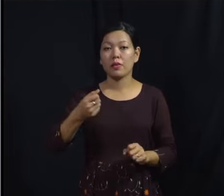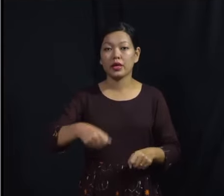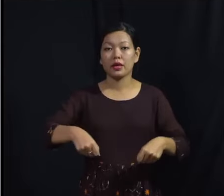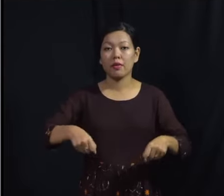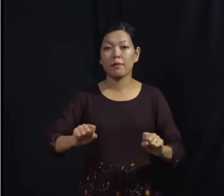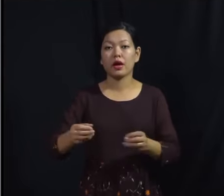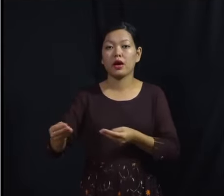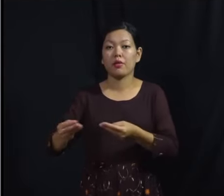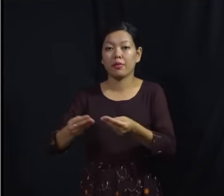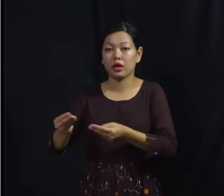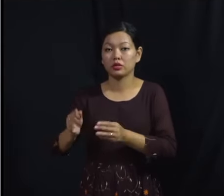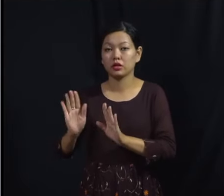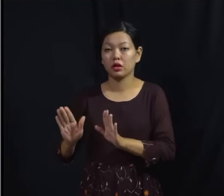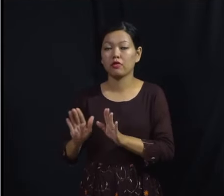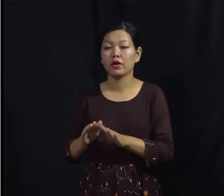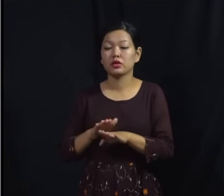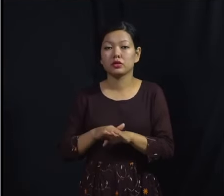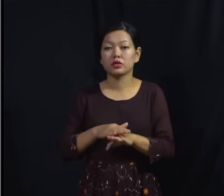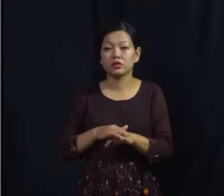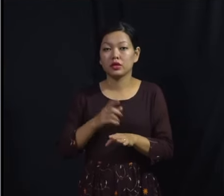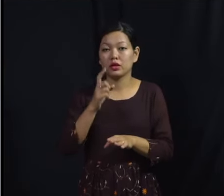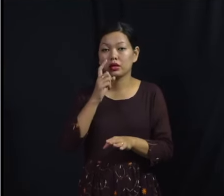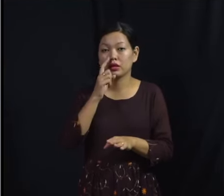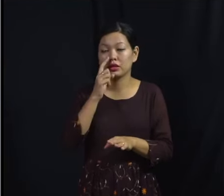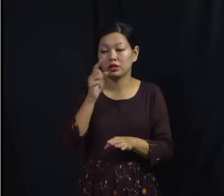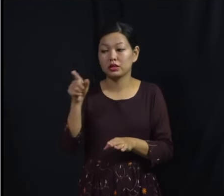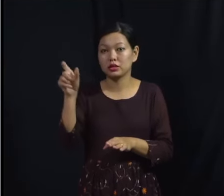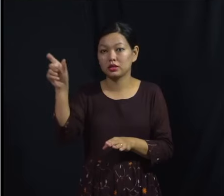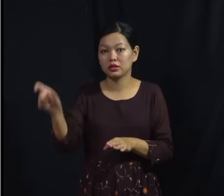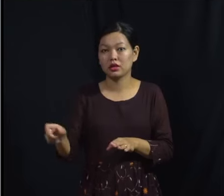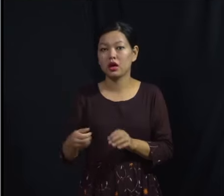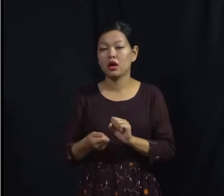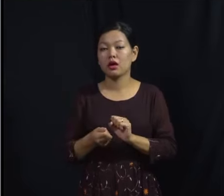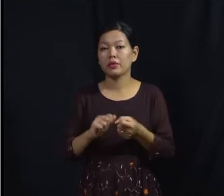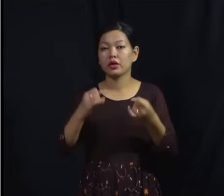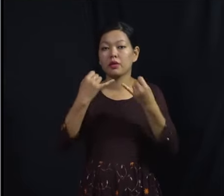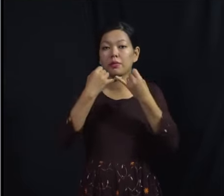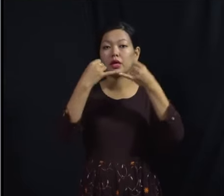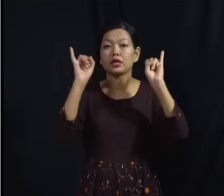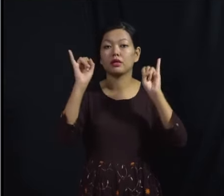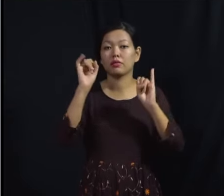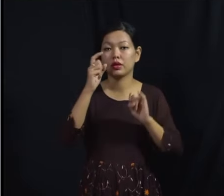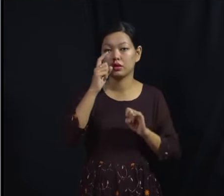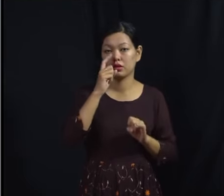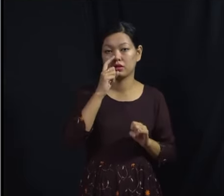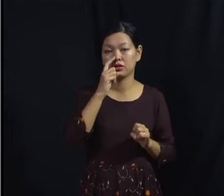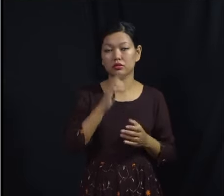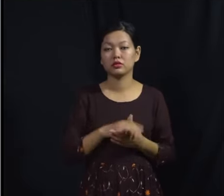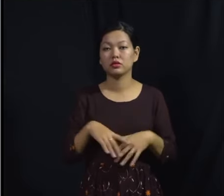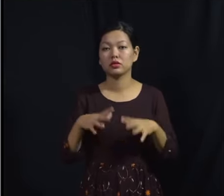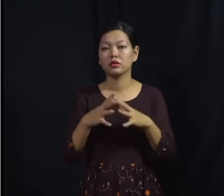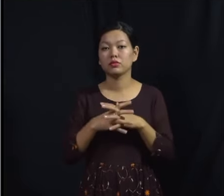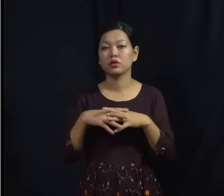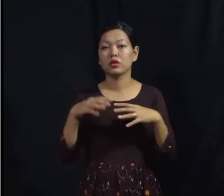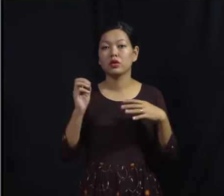an independent woman. Now, Mrs. Andrew called her as brave, courageous, and determined. And she